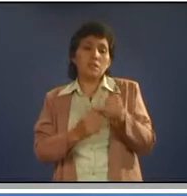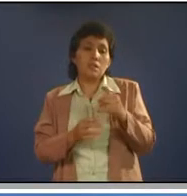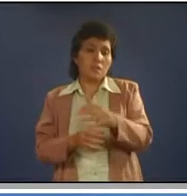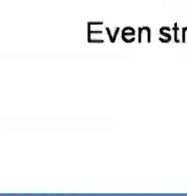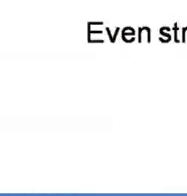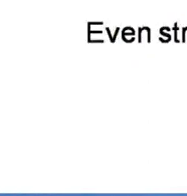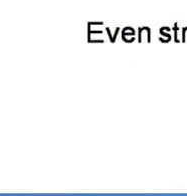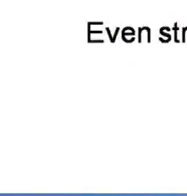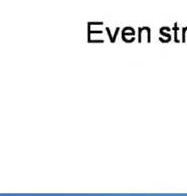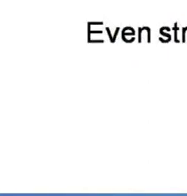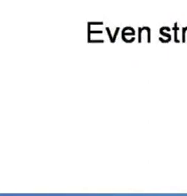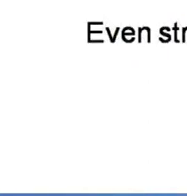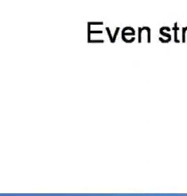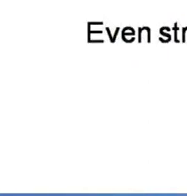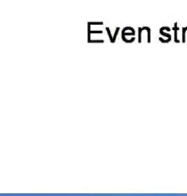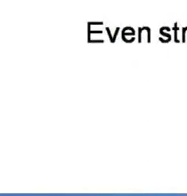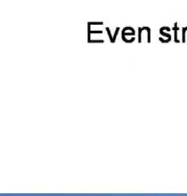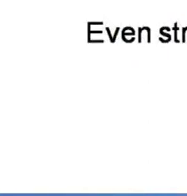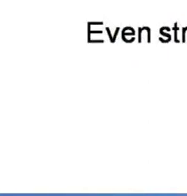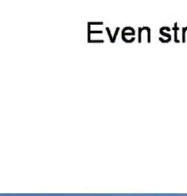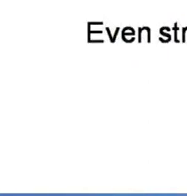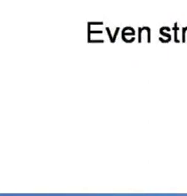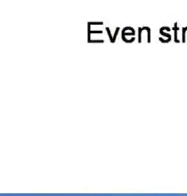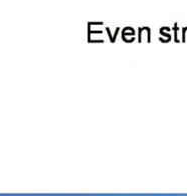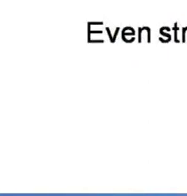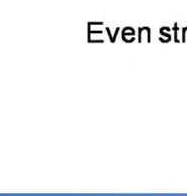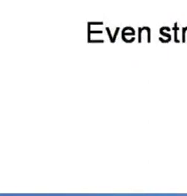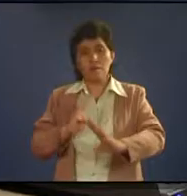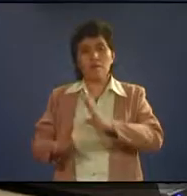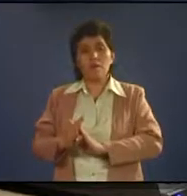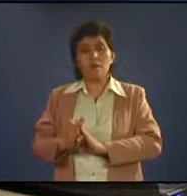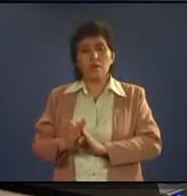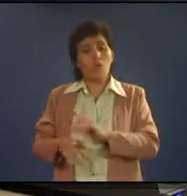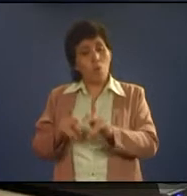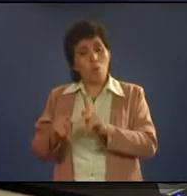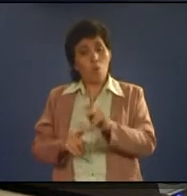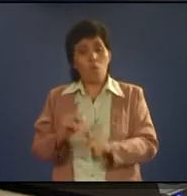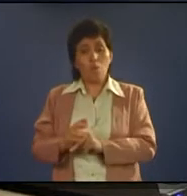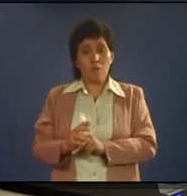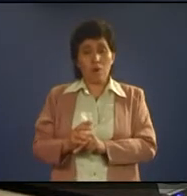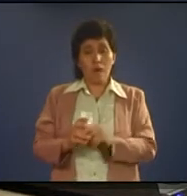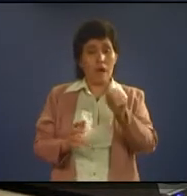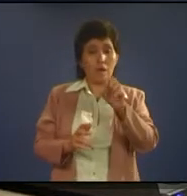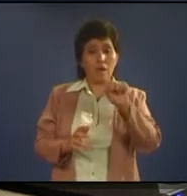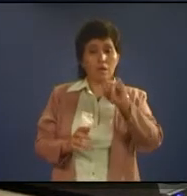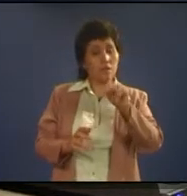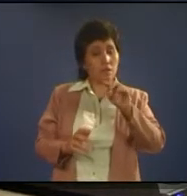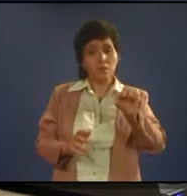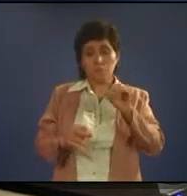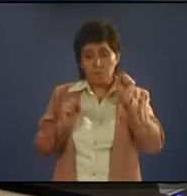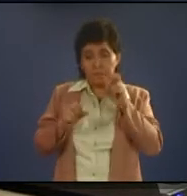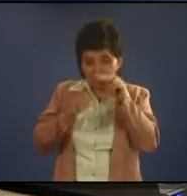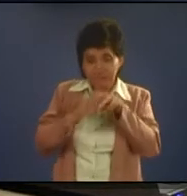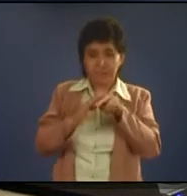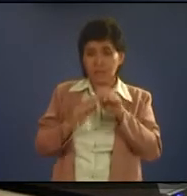certain behaviors, okay? And even strangers, they can actually affect you, okay? Now, if